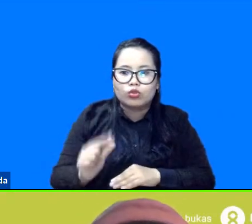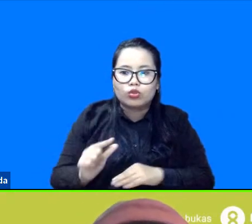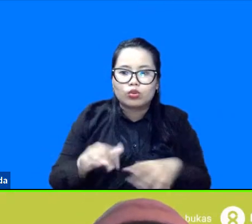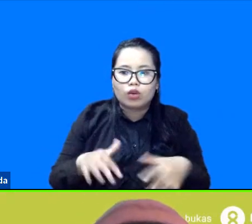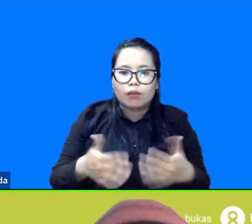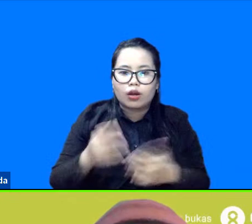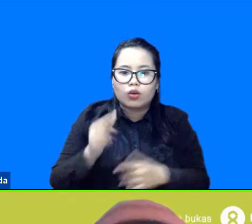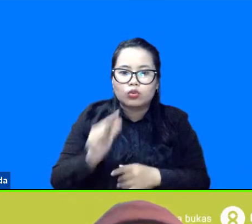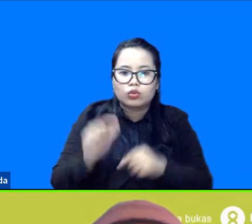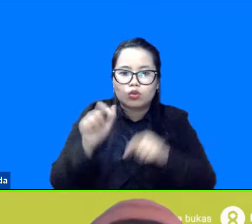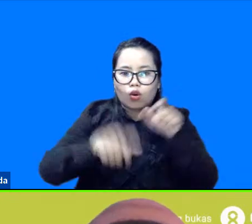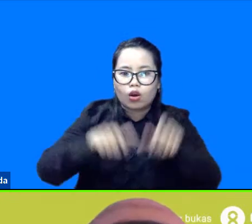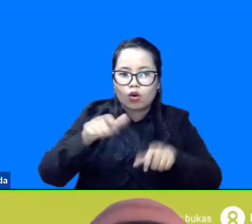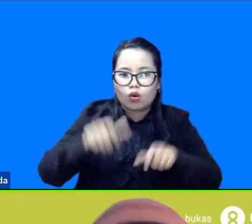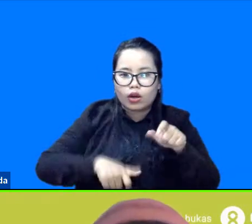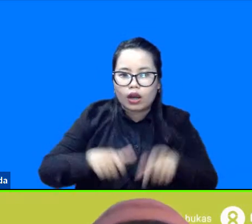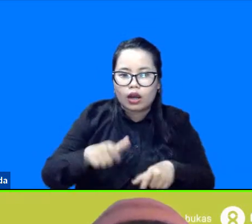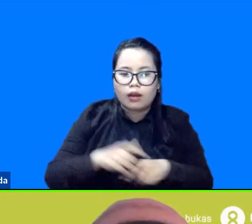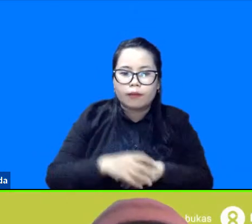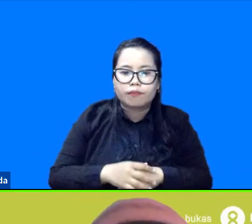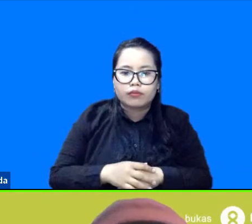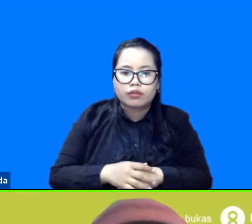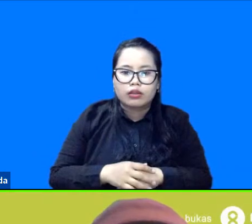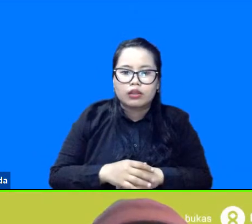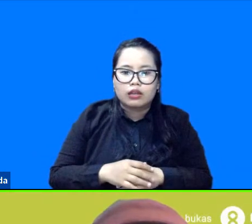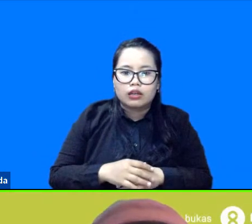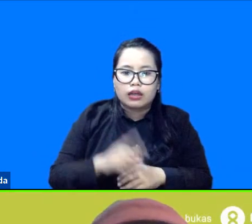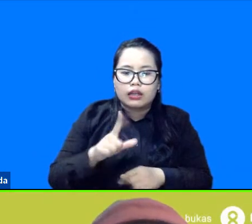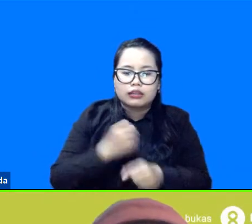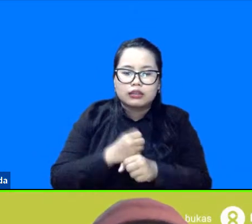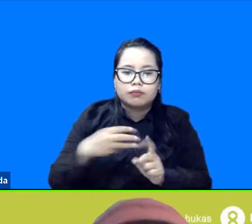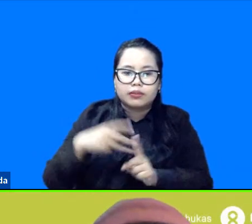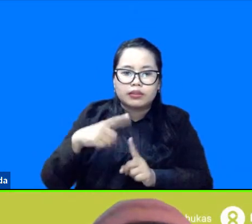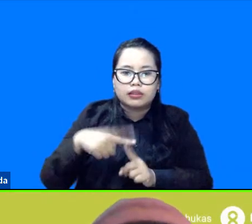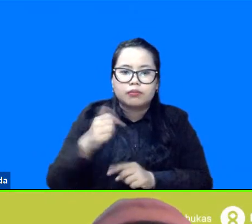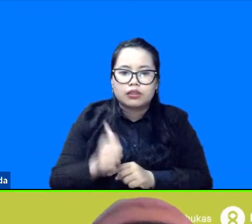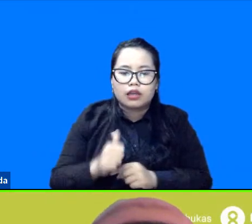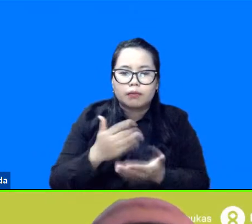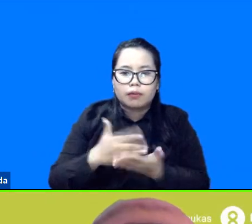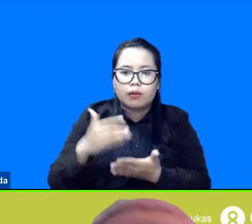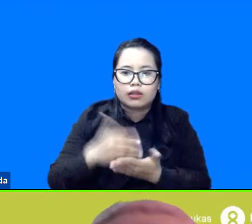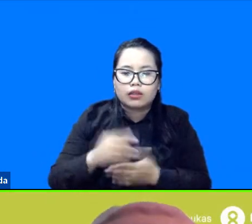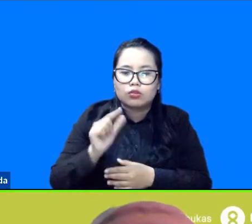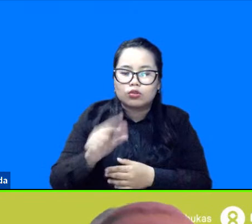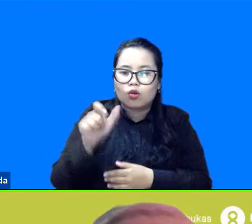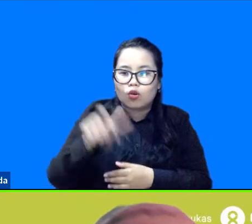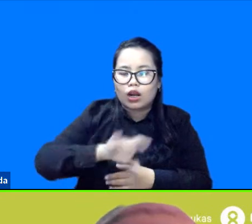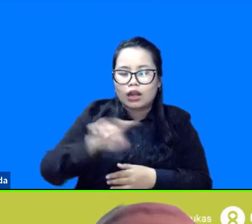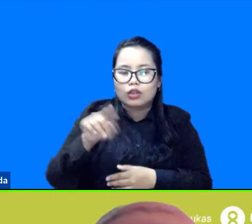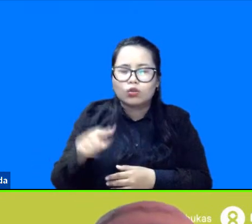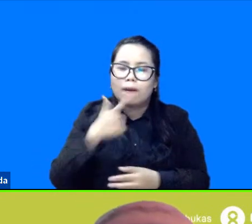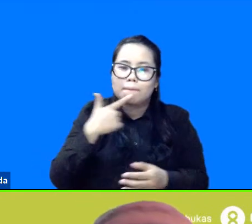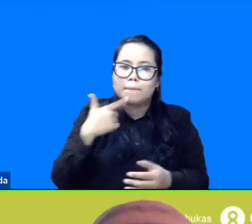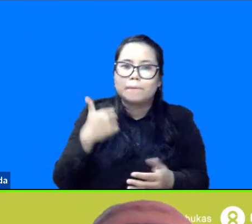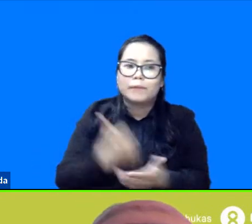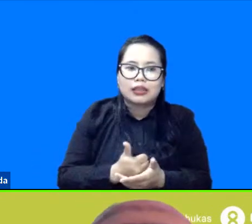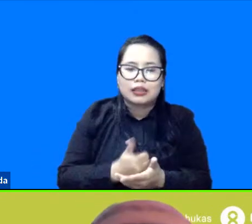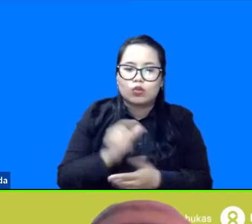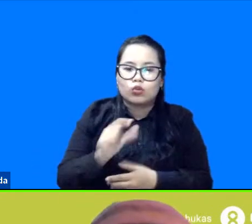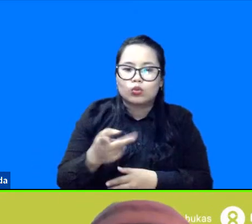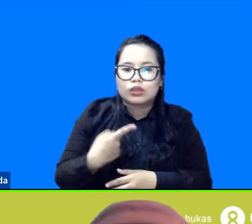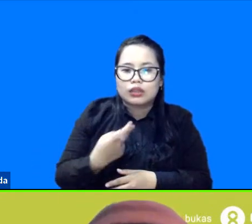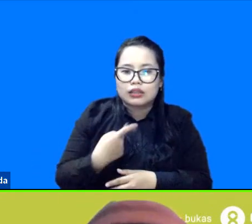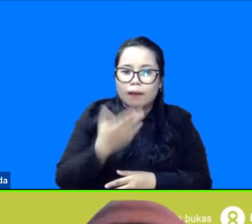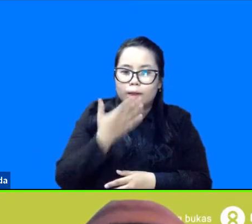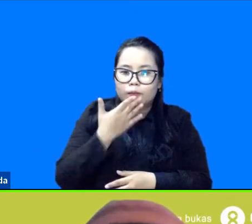Asia, to share a space with everyone. So I think it's important that we have that conscious lens